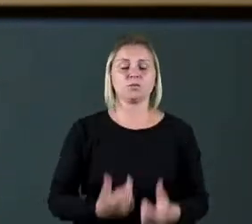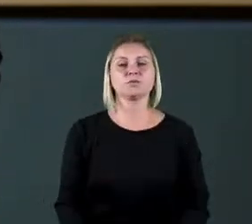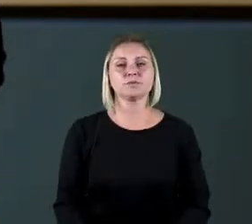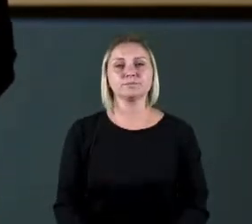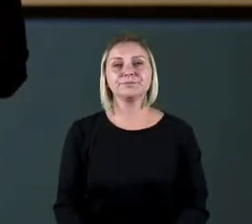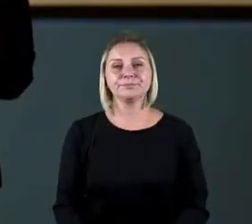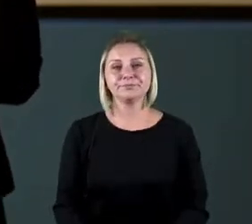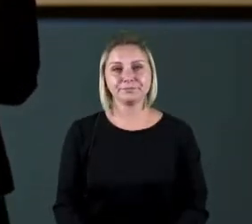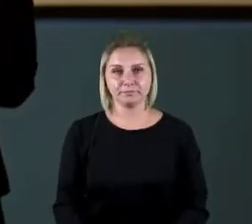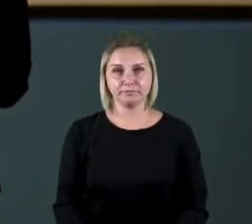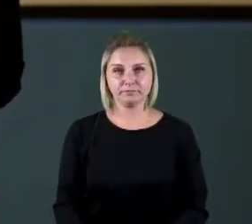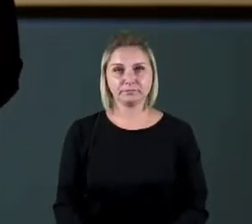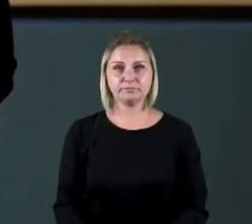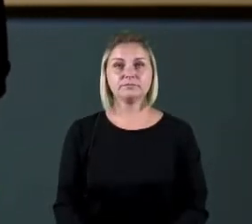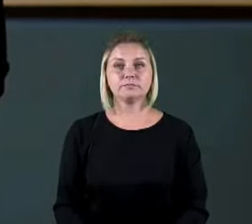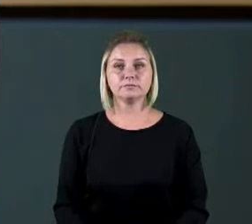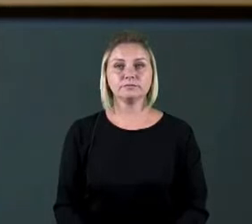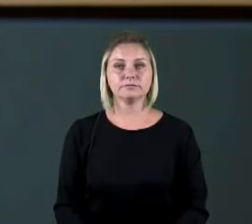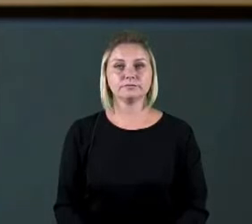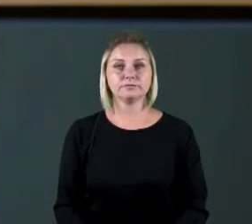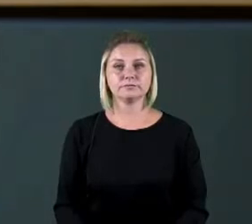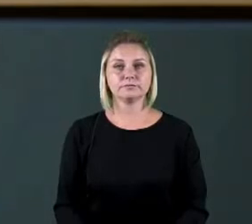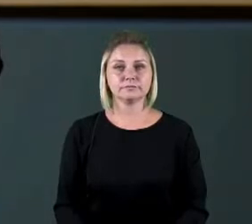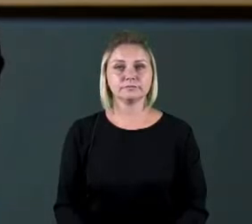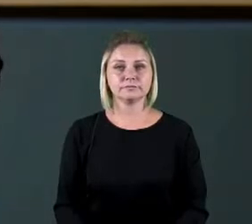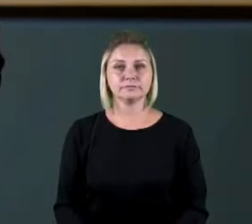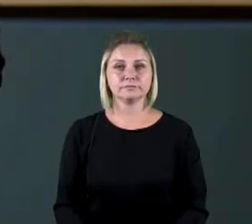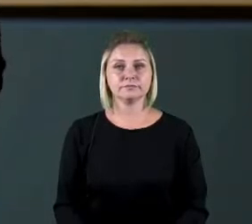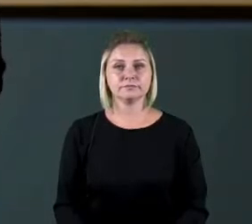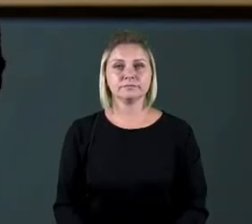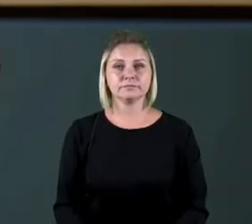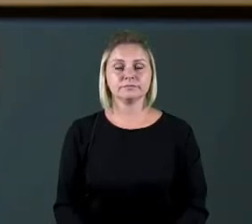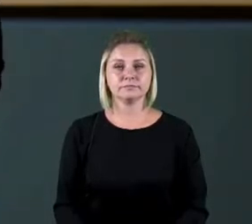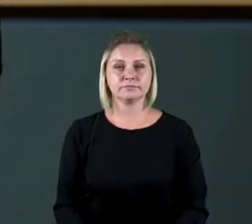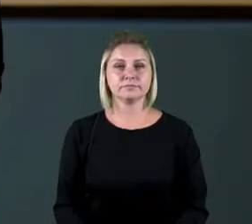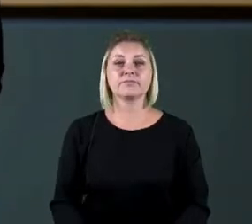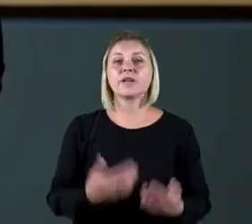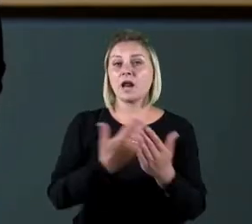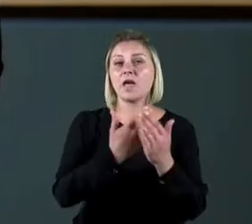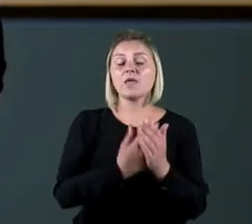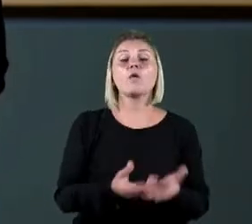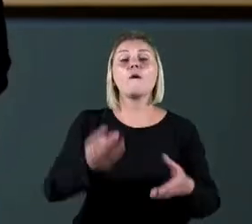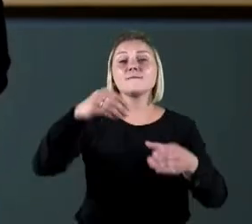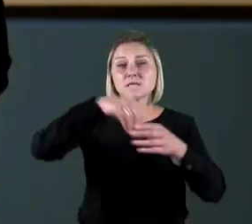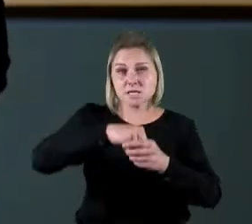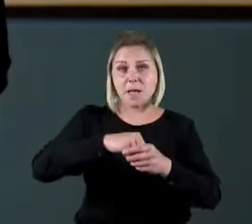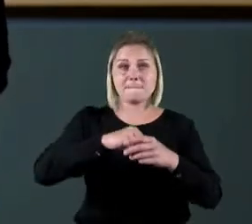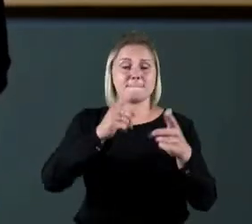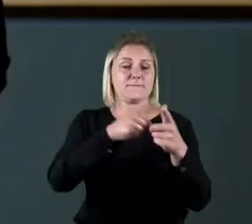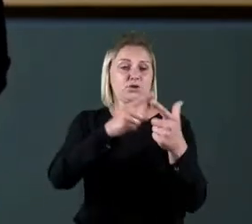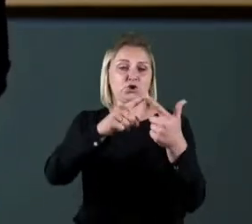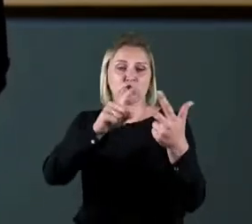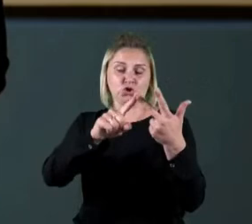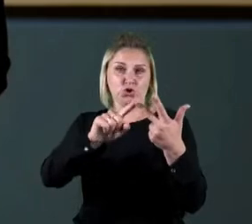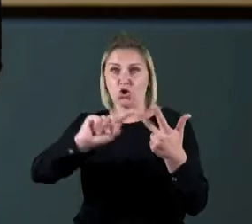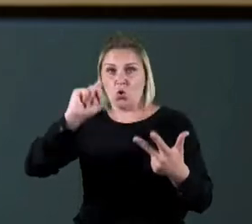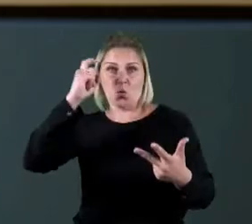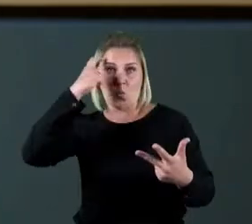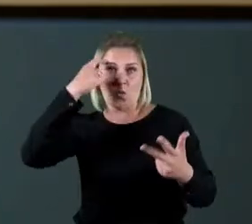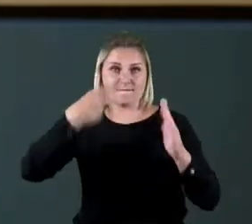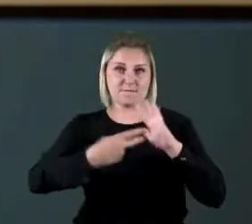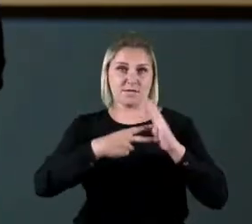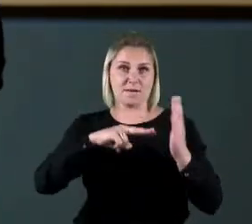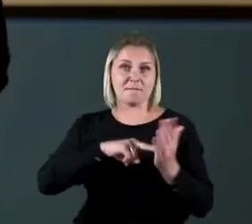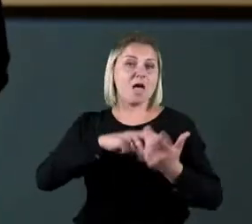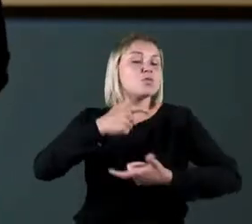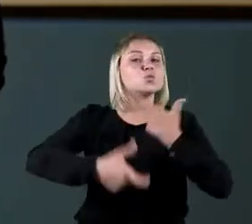doing this through three main priorities, three challenges that we've been working on